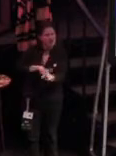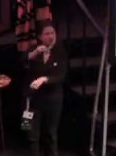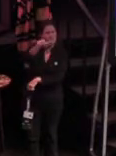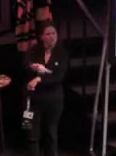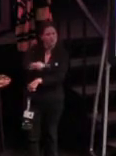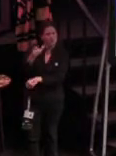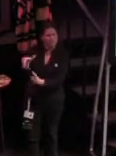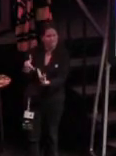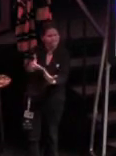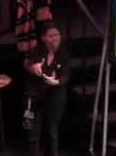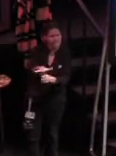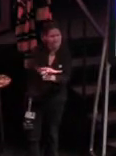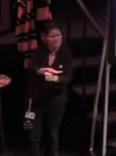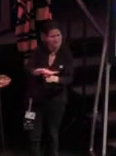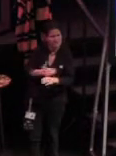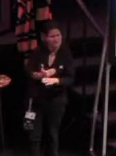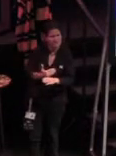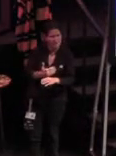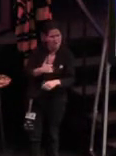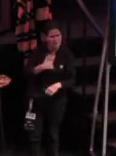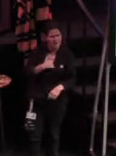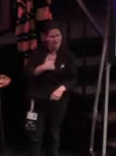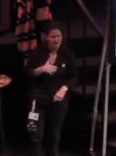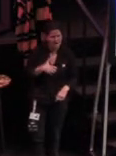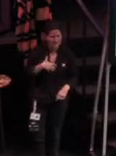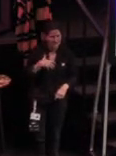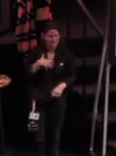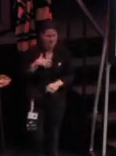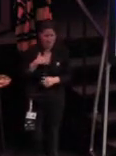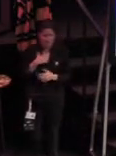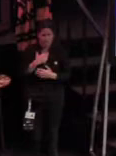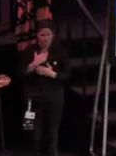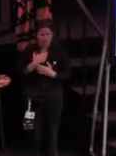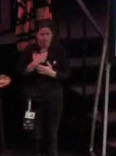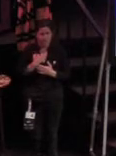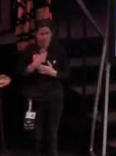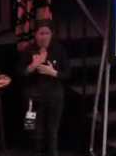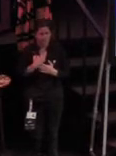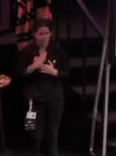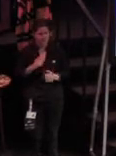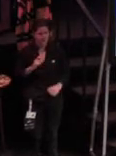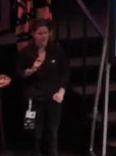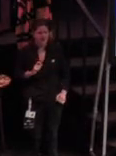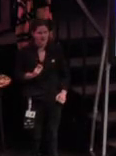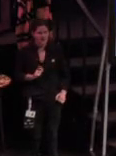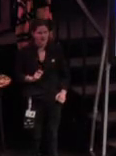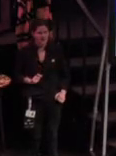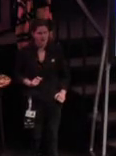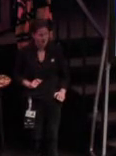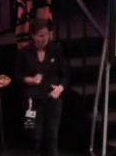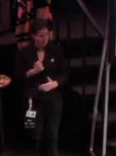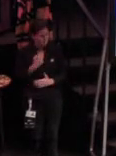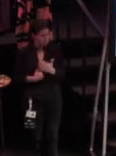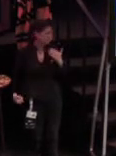this position. And I literally felt like the world could have, well, the ground could have opened up and just swallowed me right there and then.